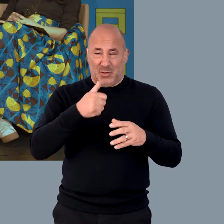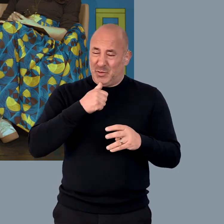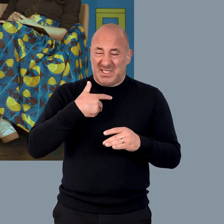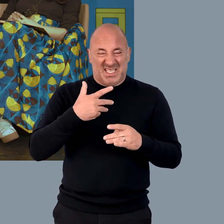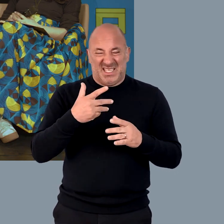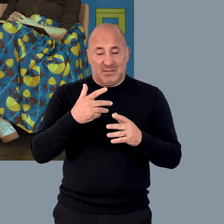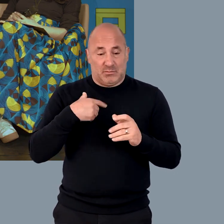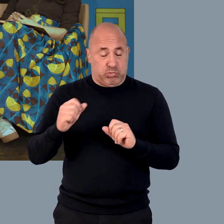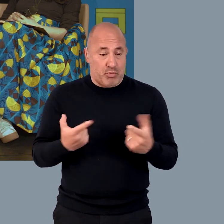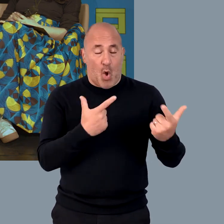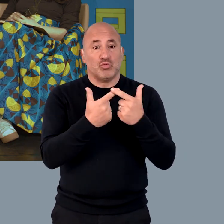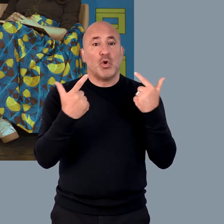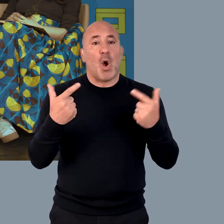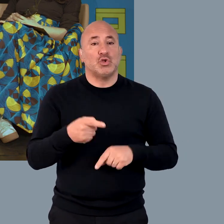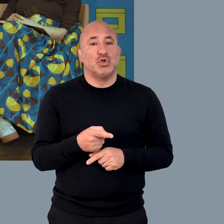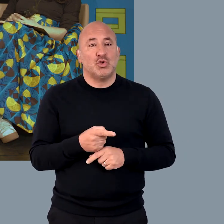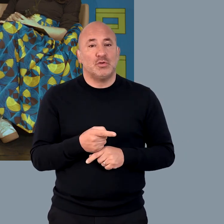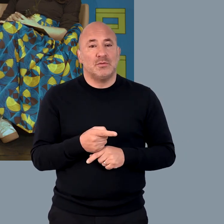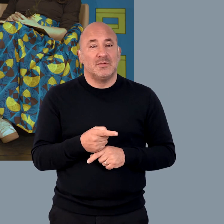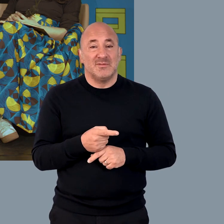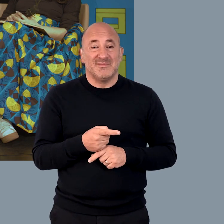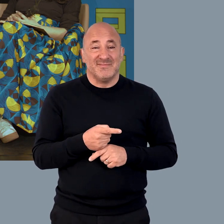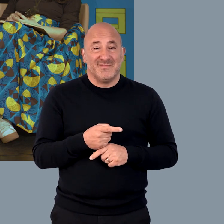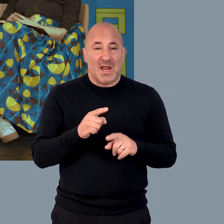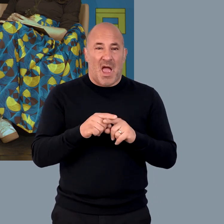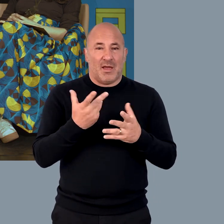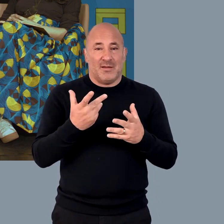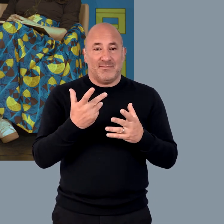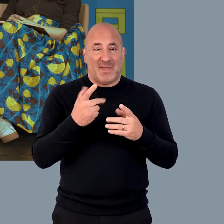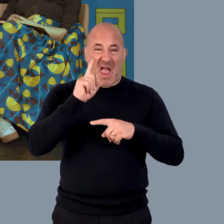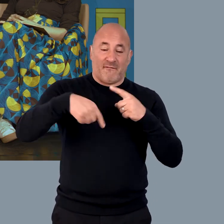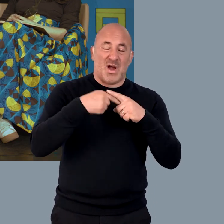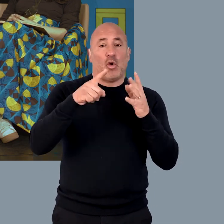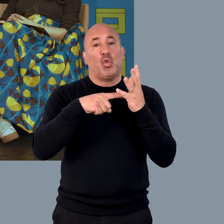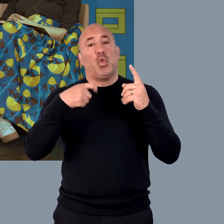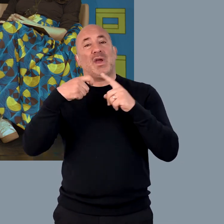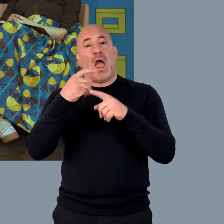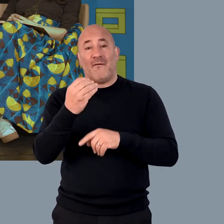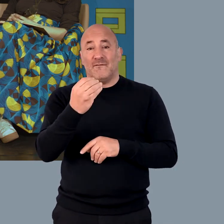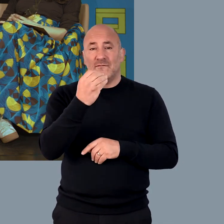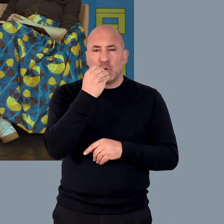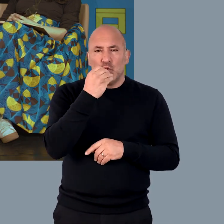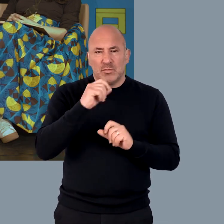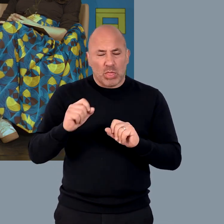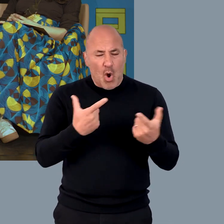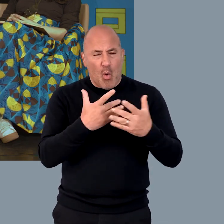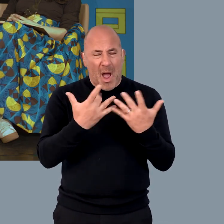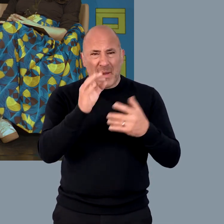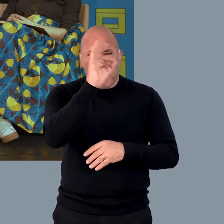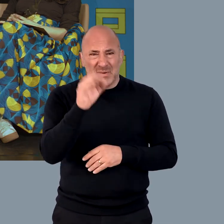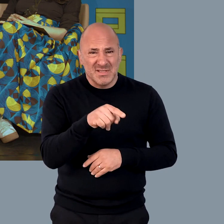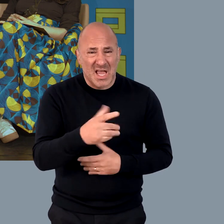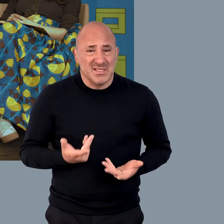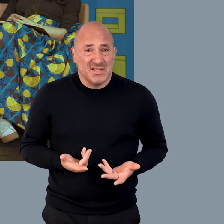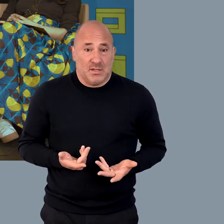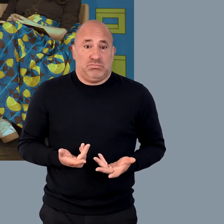problem is that the way that we're consuming, the way that we're using is very, very wasteful. And that goes from, what is the percentage